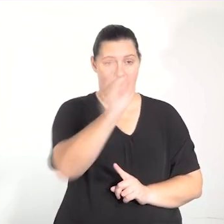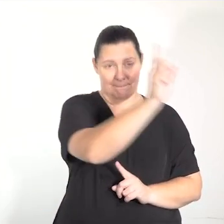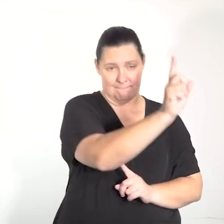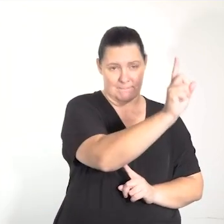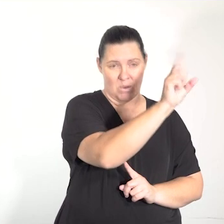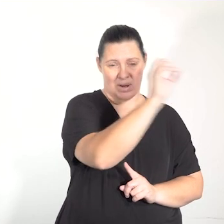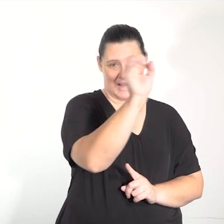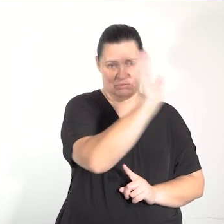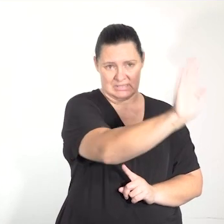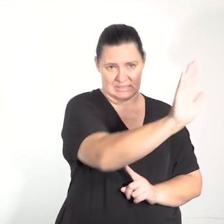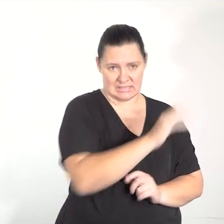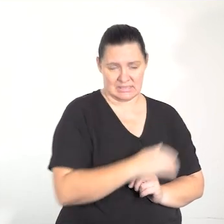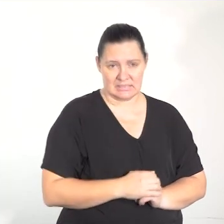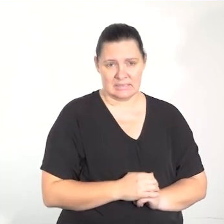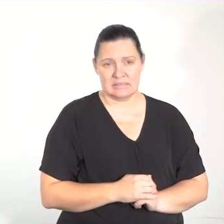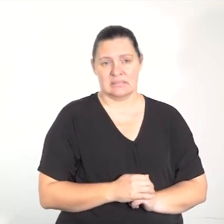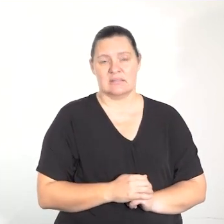to be